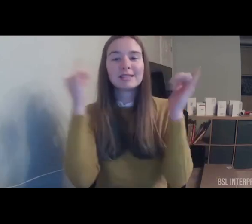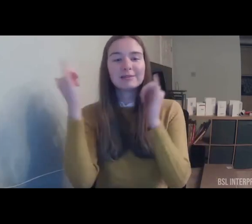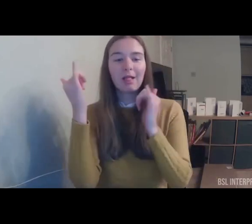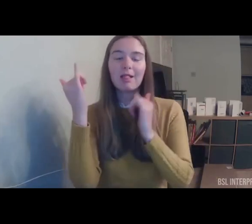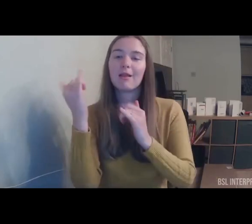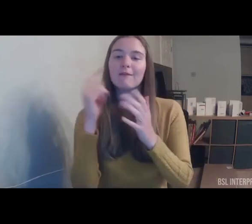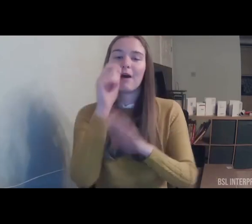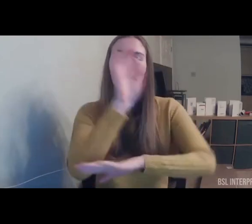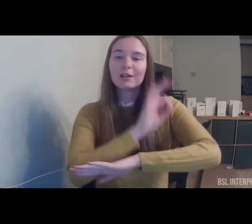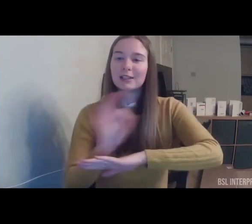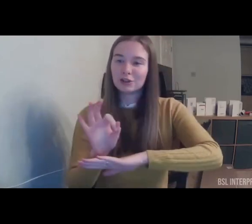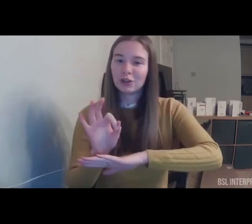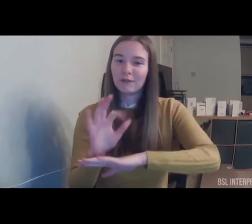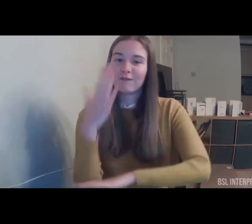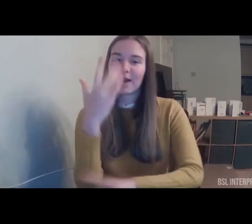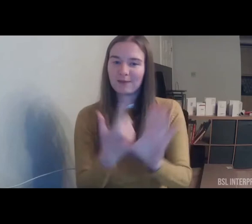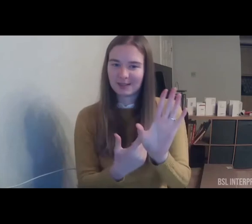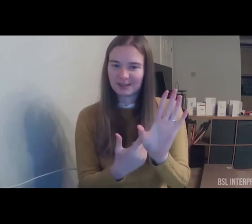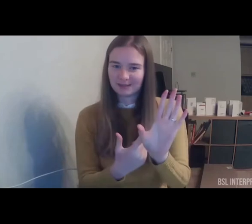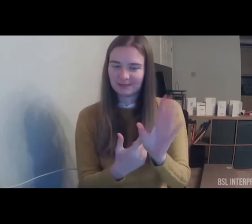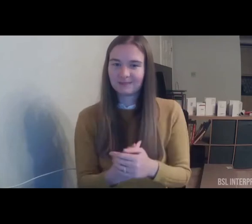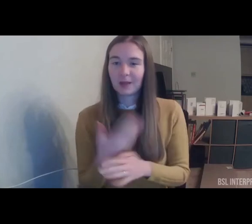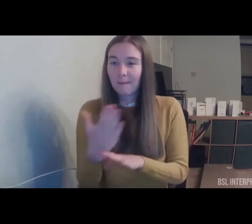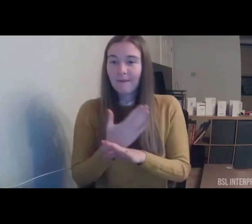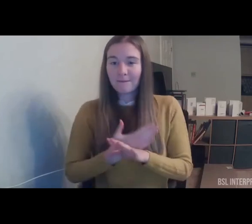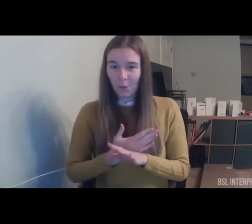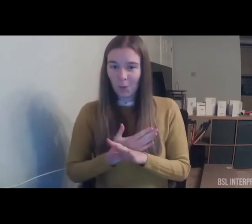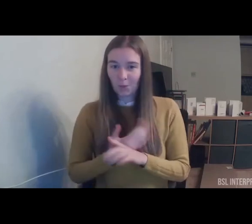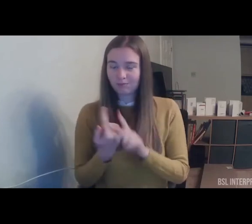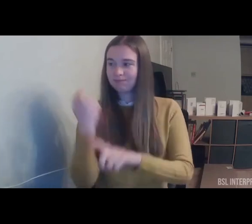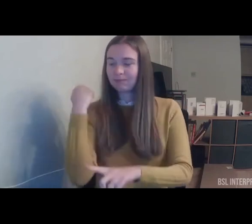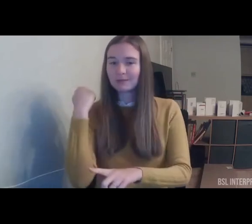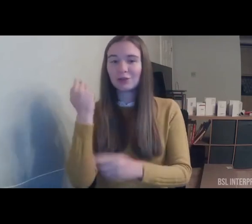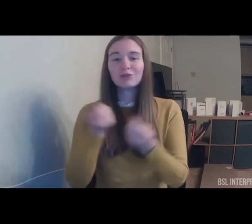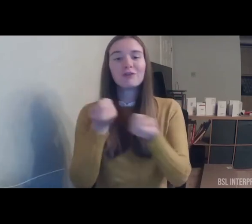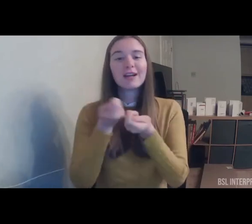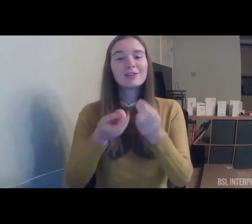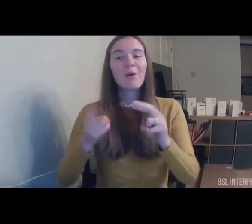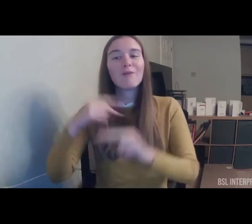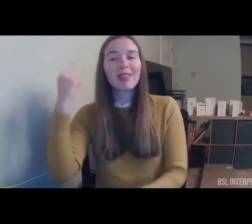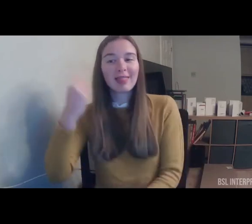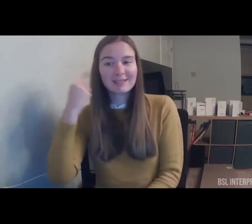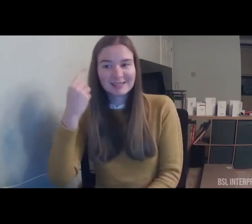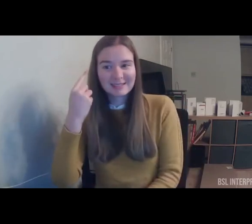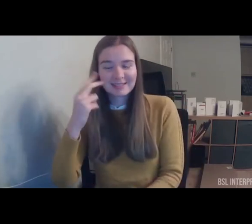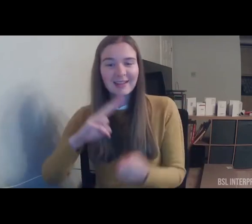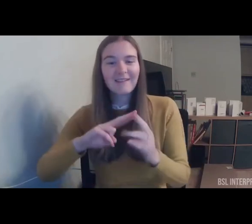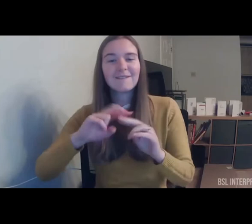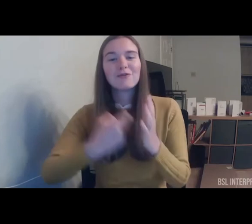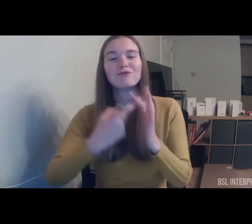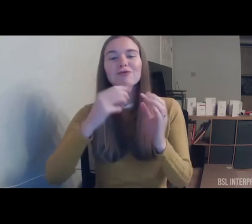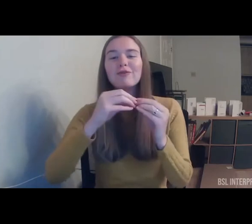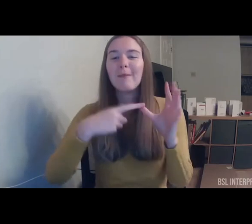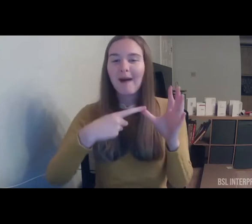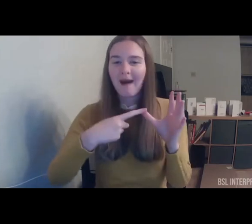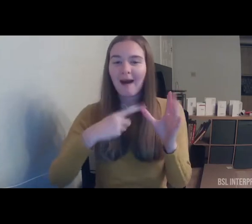Before that she was the Director of London of Director of London for RIBA and before that she